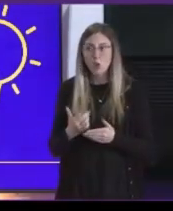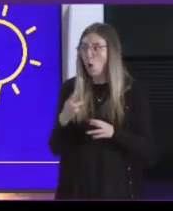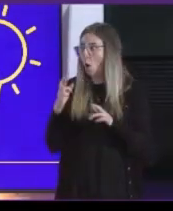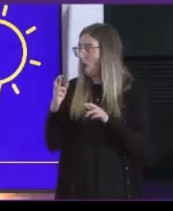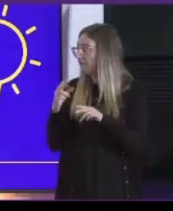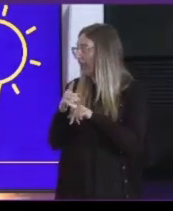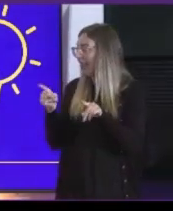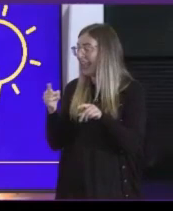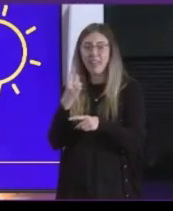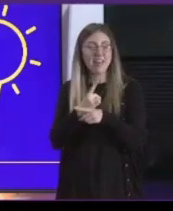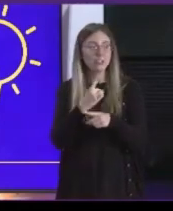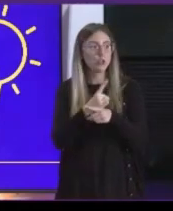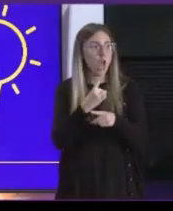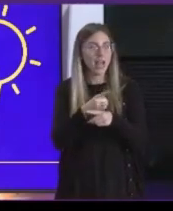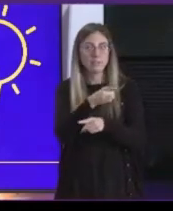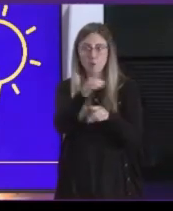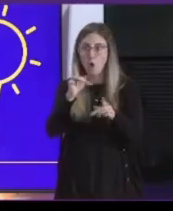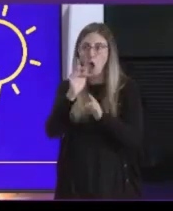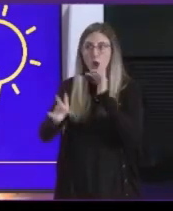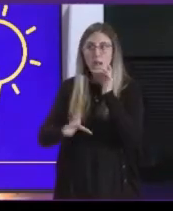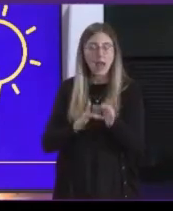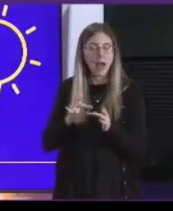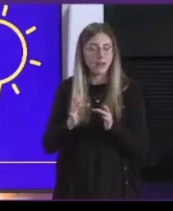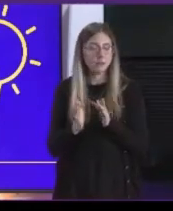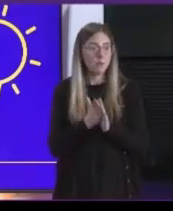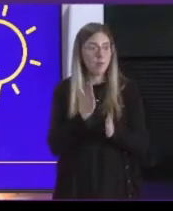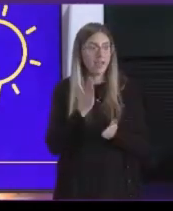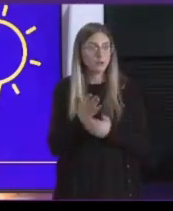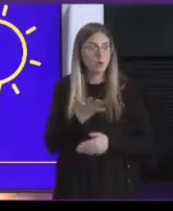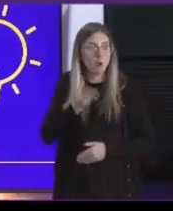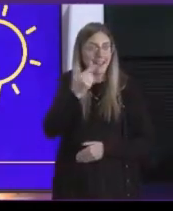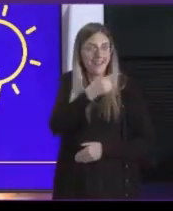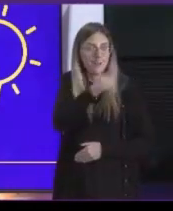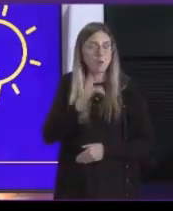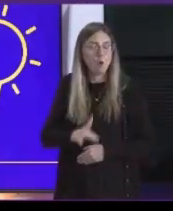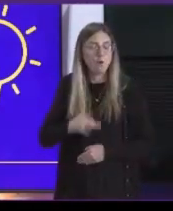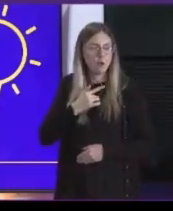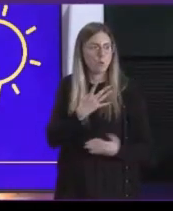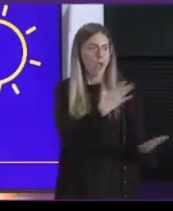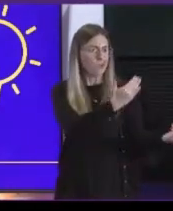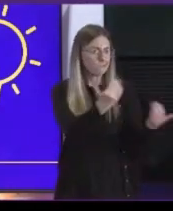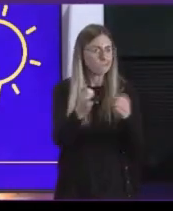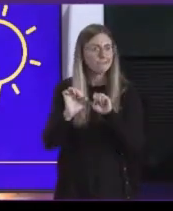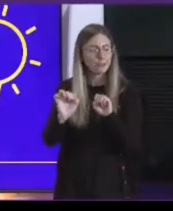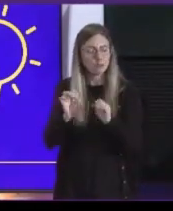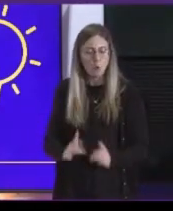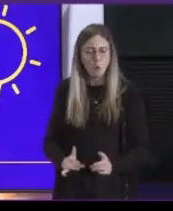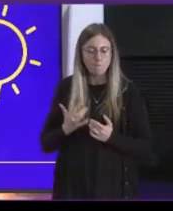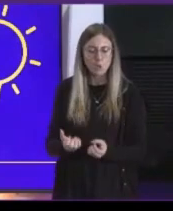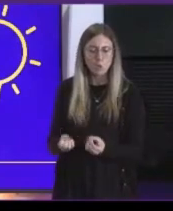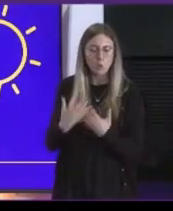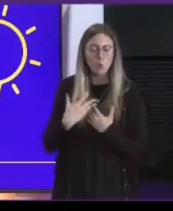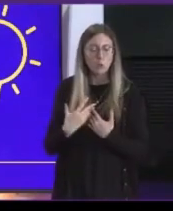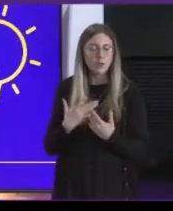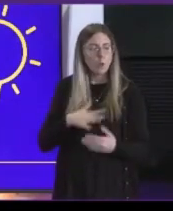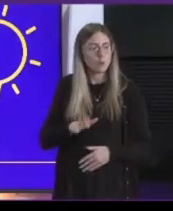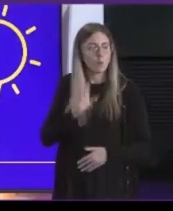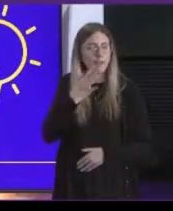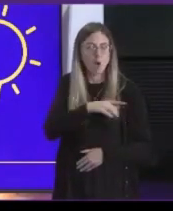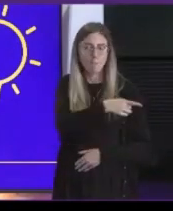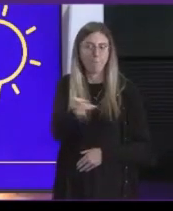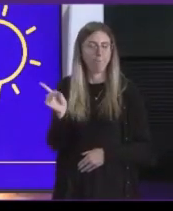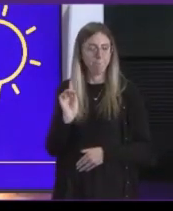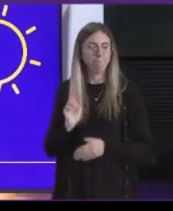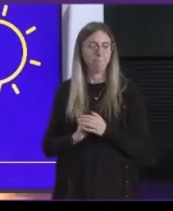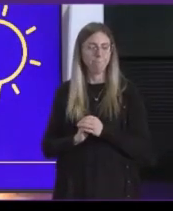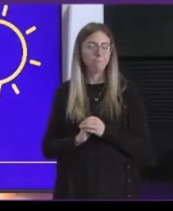chat somewhere for people online and make sure that we get that information out, because we welcome anyone to contribute to the standards development.